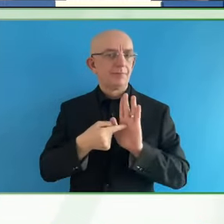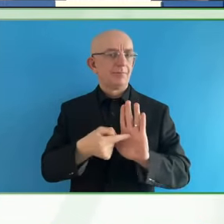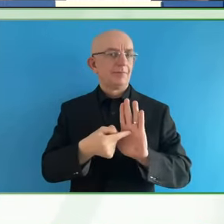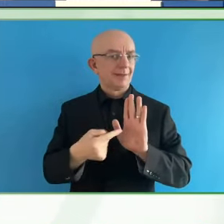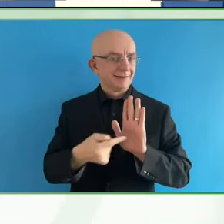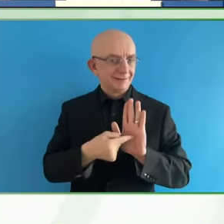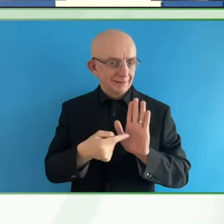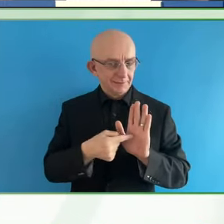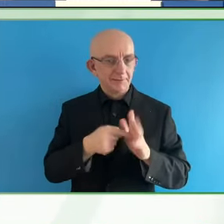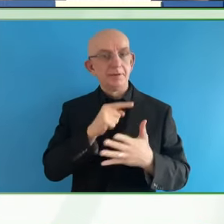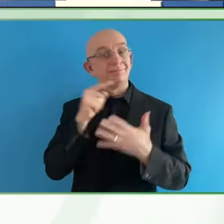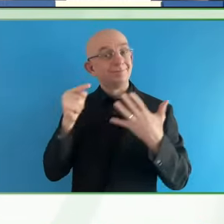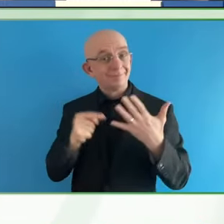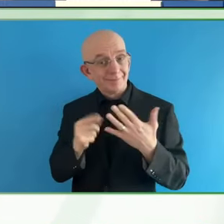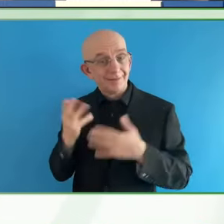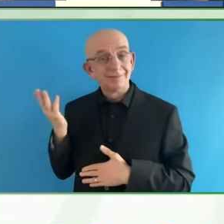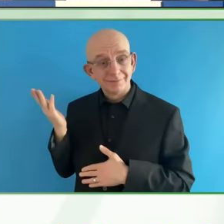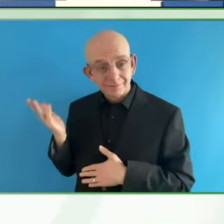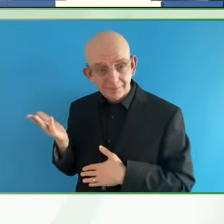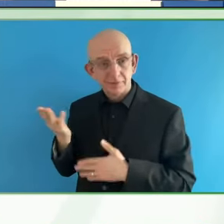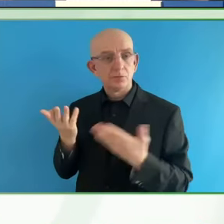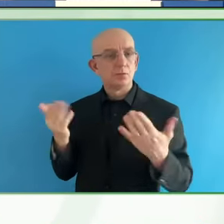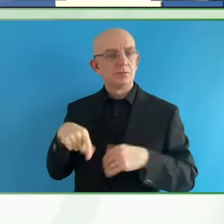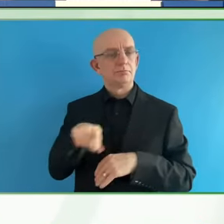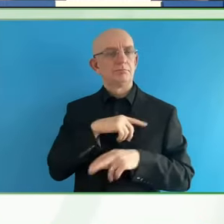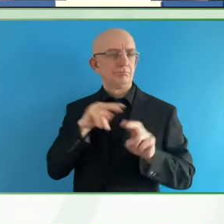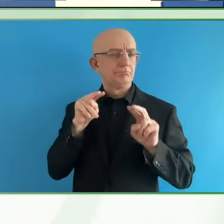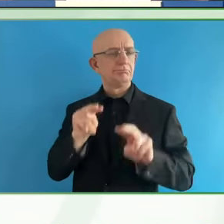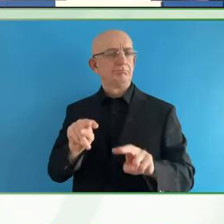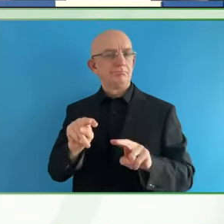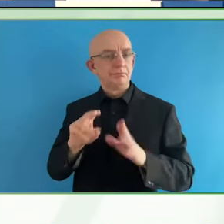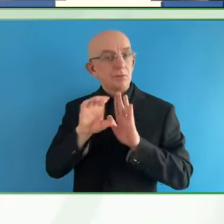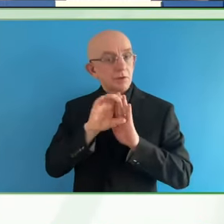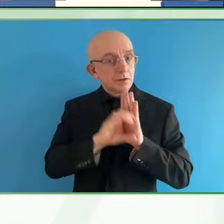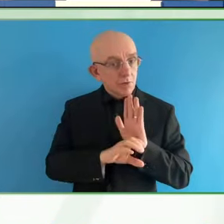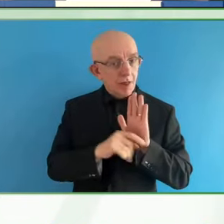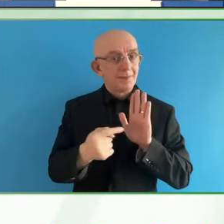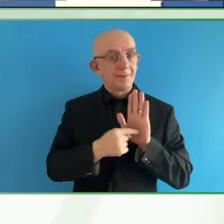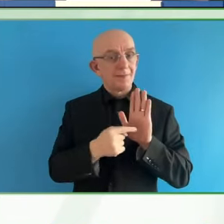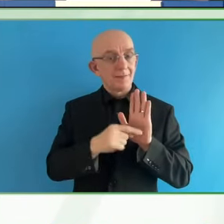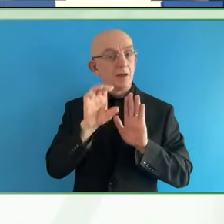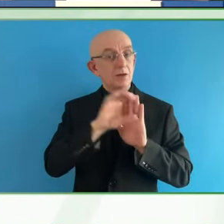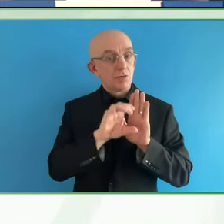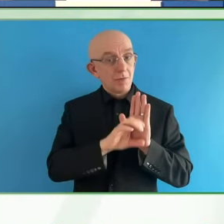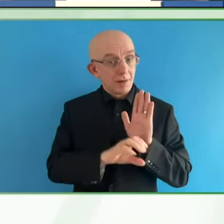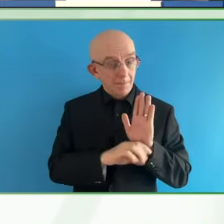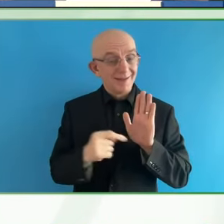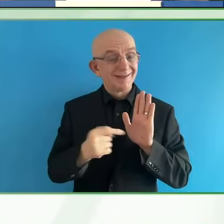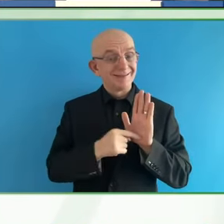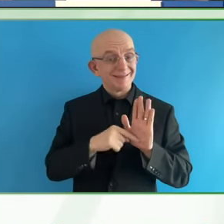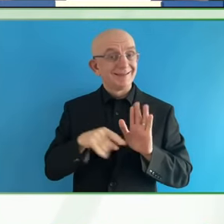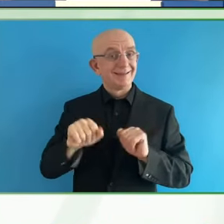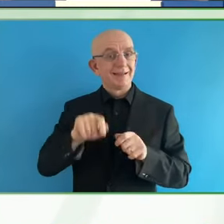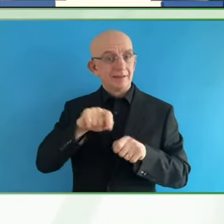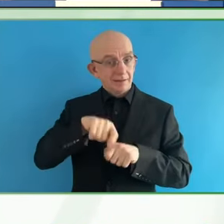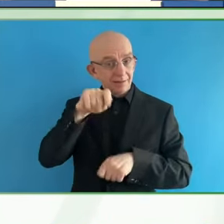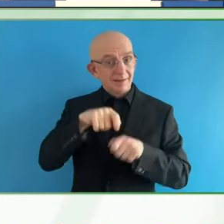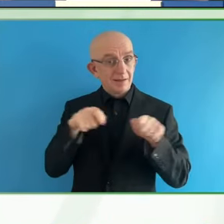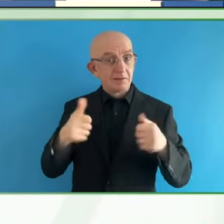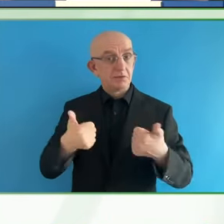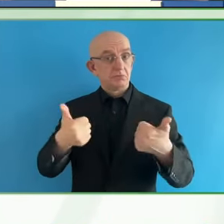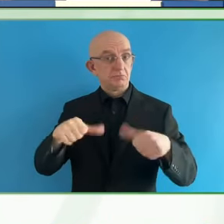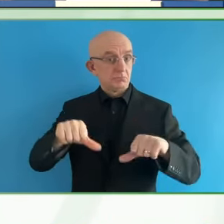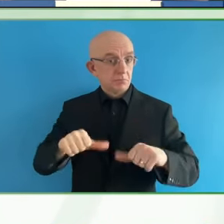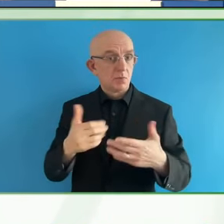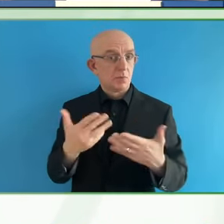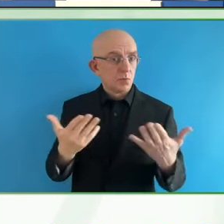an assessment framework that recognizes and validates attainment and wider achievement. So, as I said